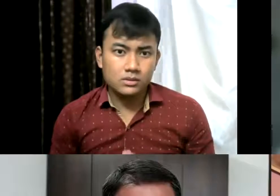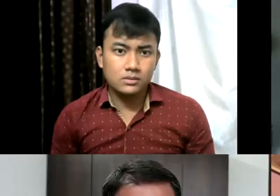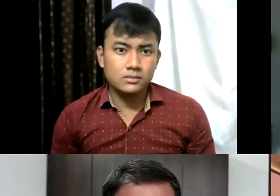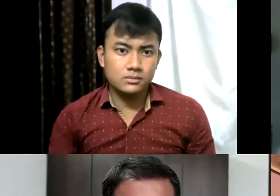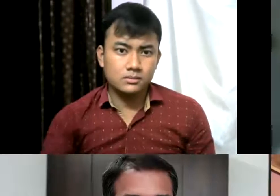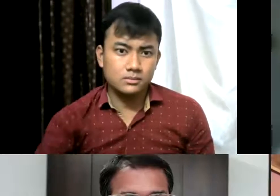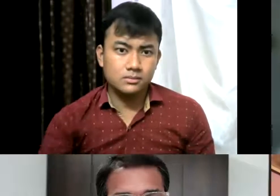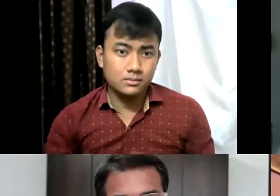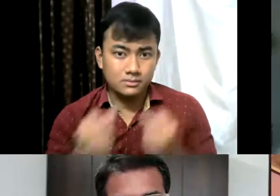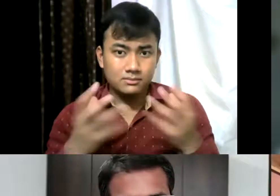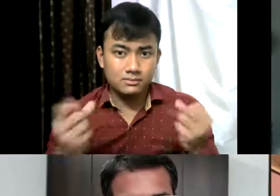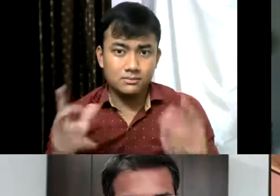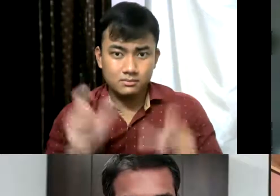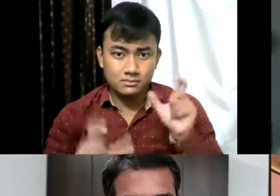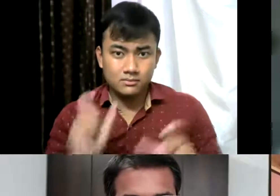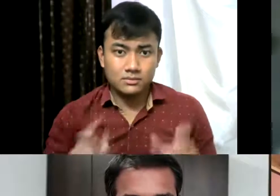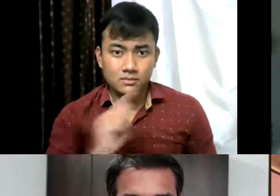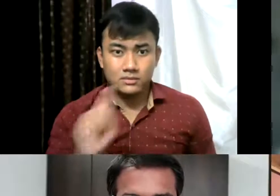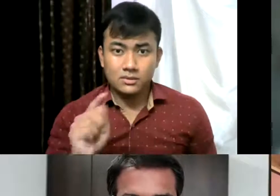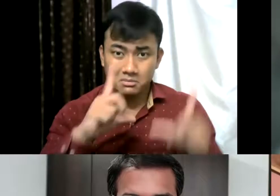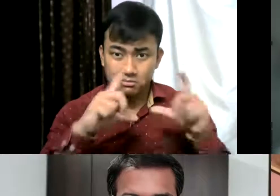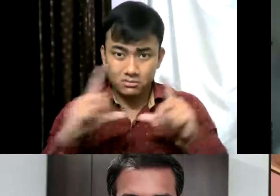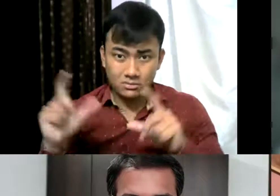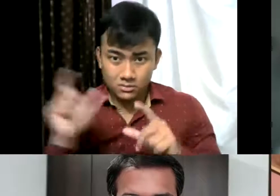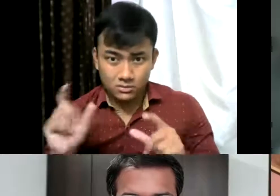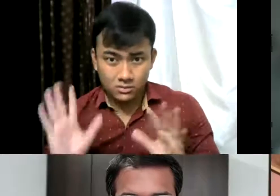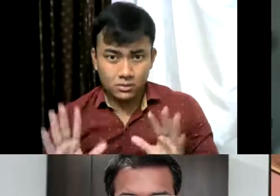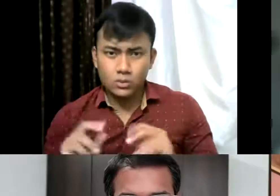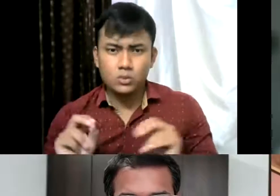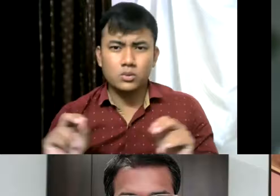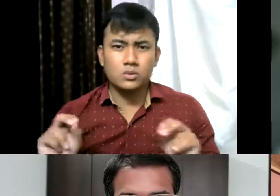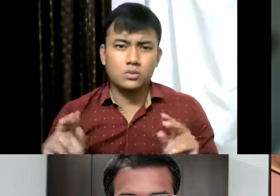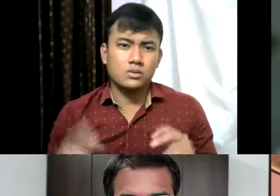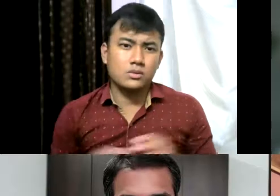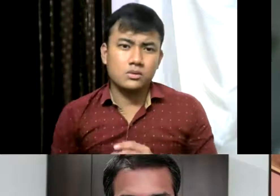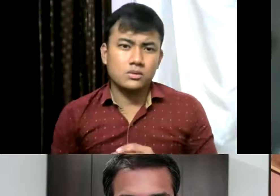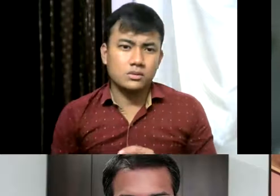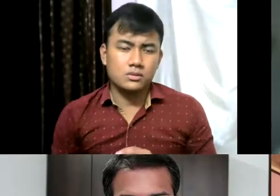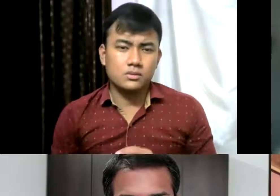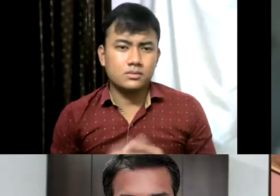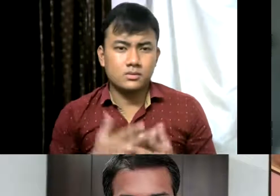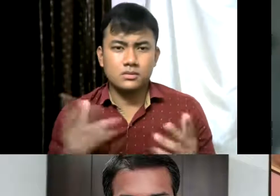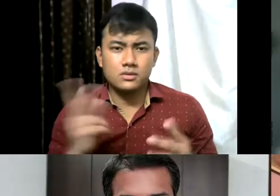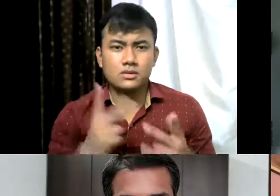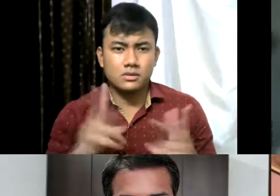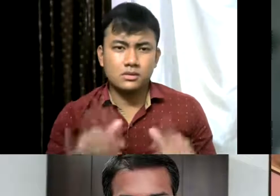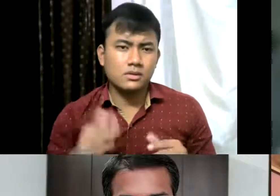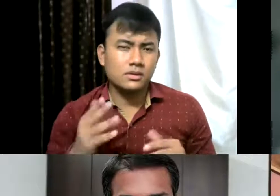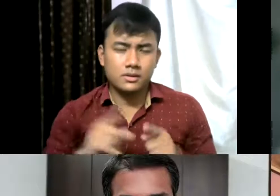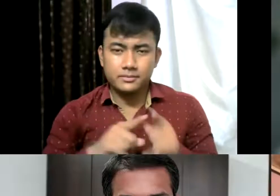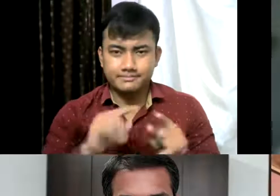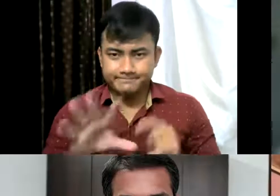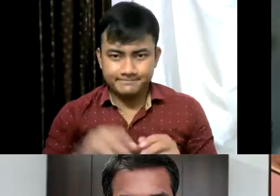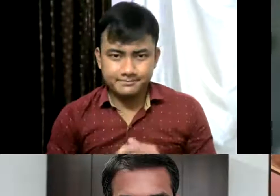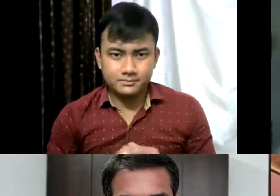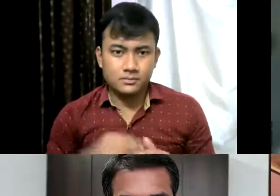many people do not use their pictures. Many people don't. There are a lot of faceless torsos on a Grindr that one sees. But